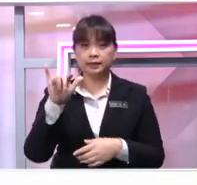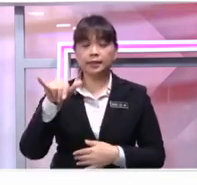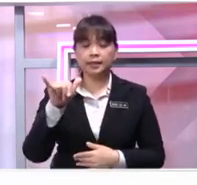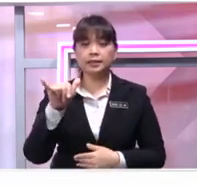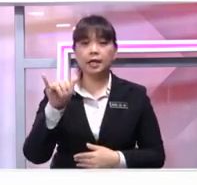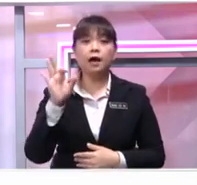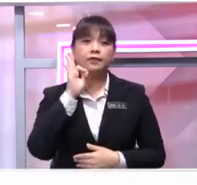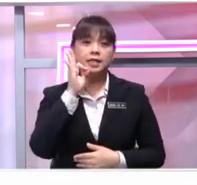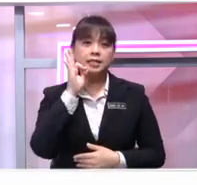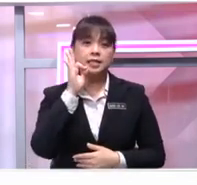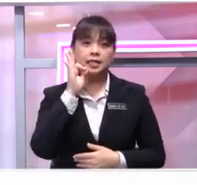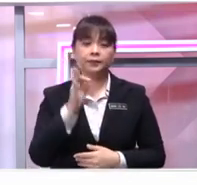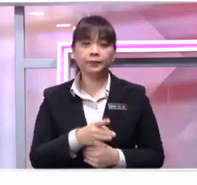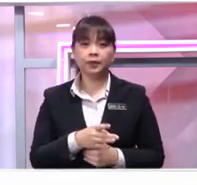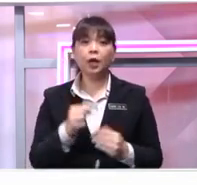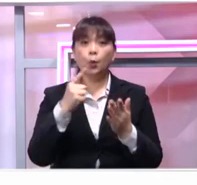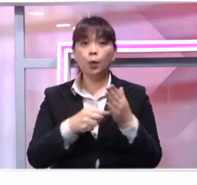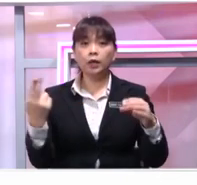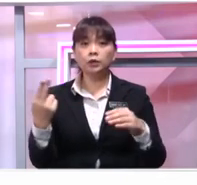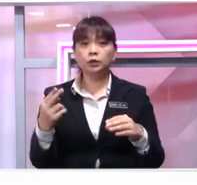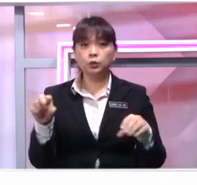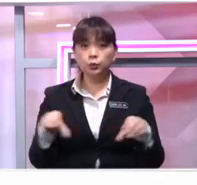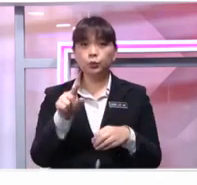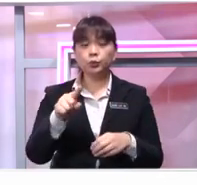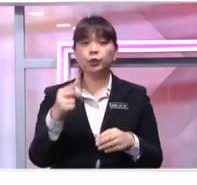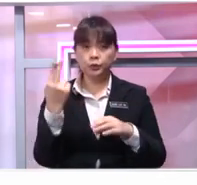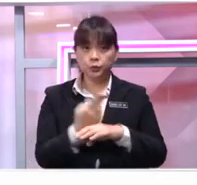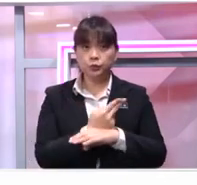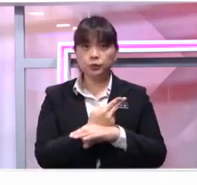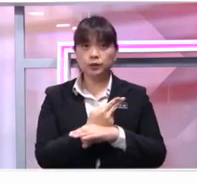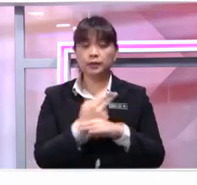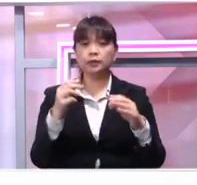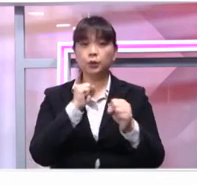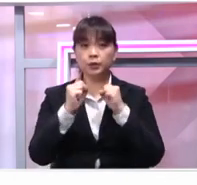Fazrina. What do you use social networking for?